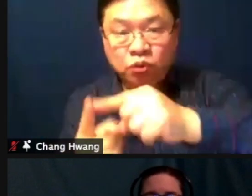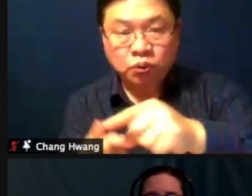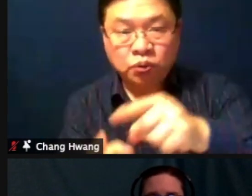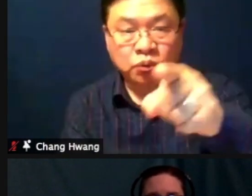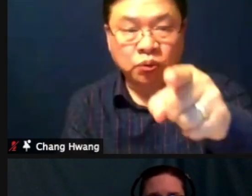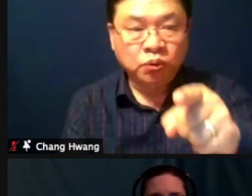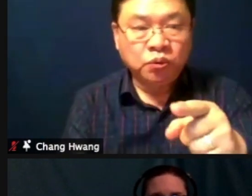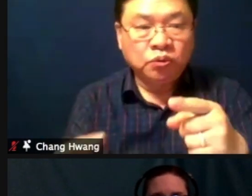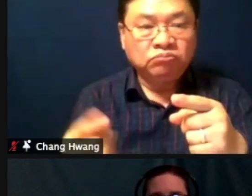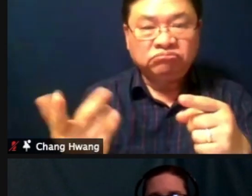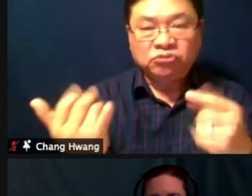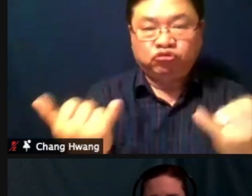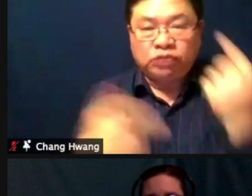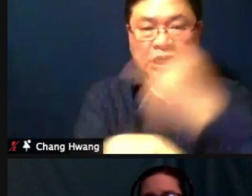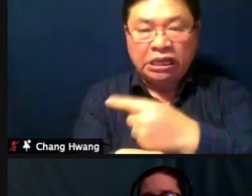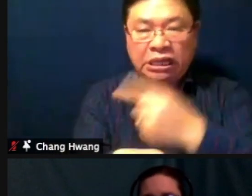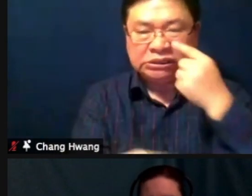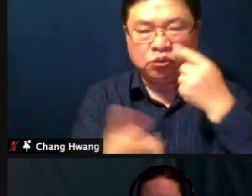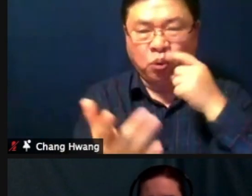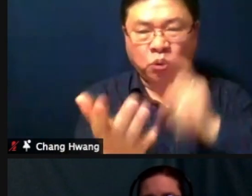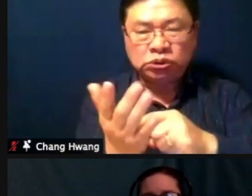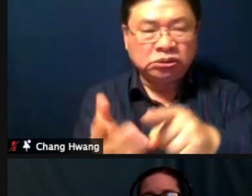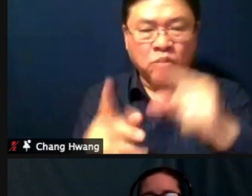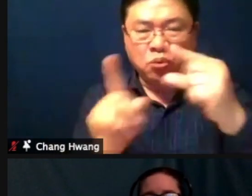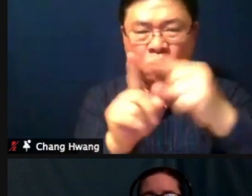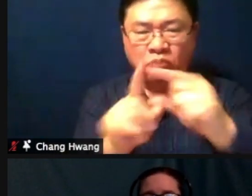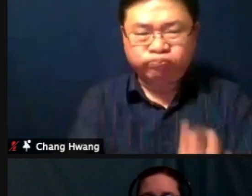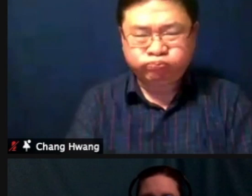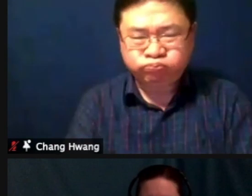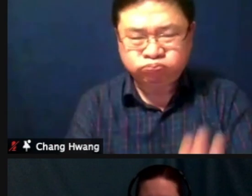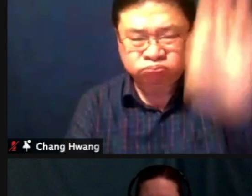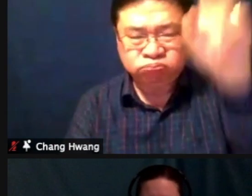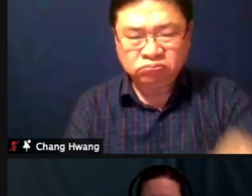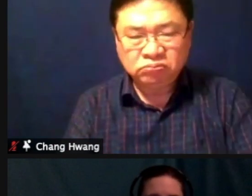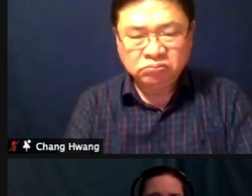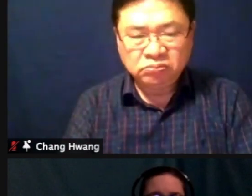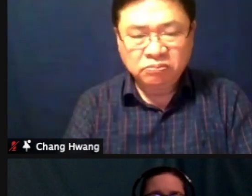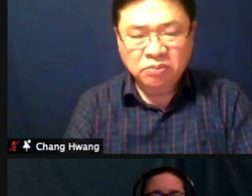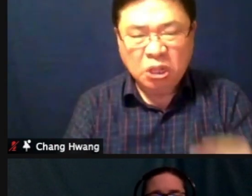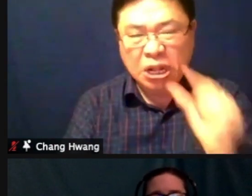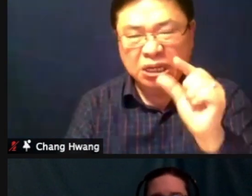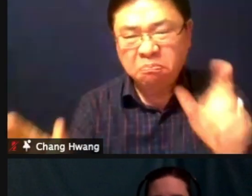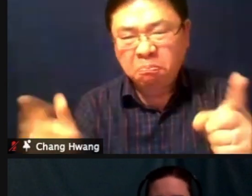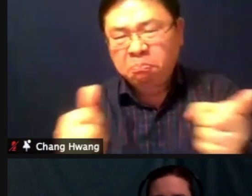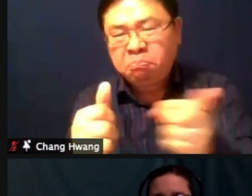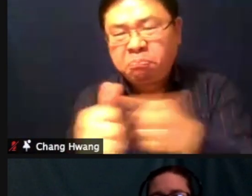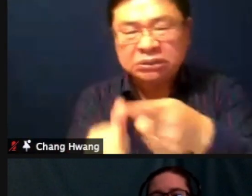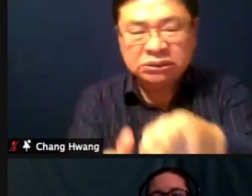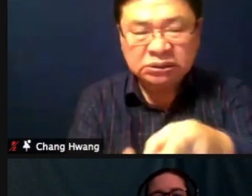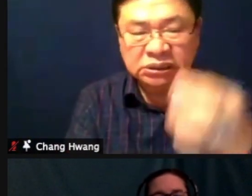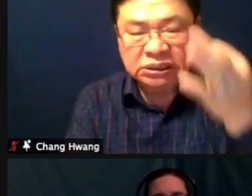You can see the history here from 1913 to today, just the number